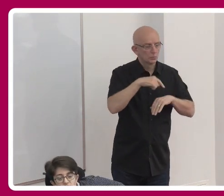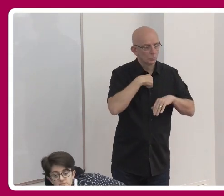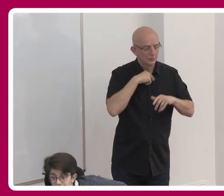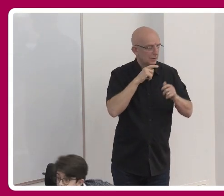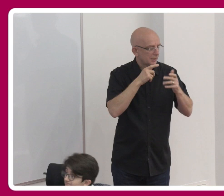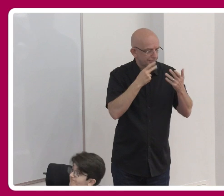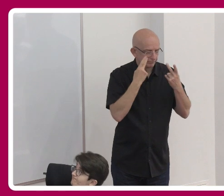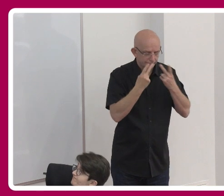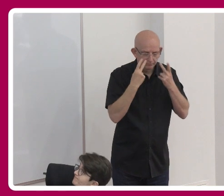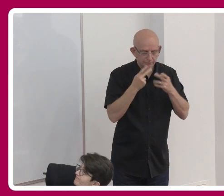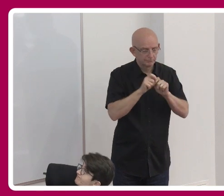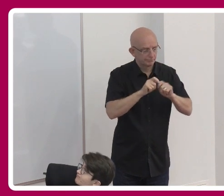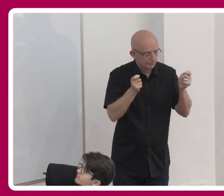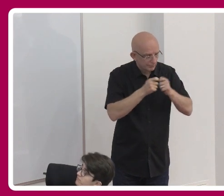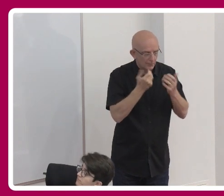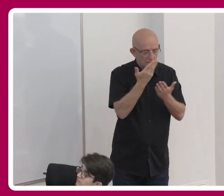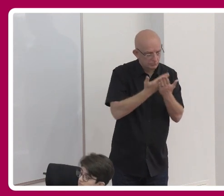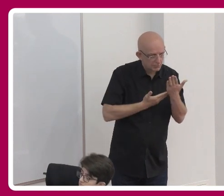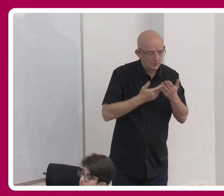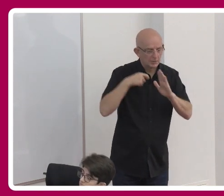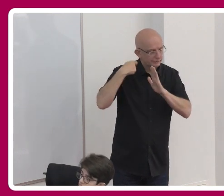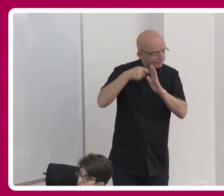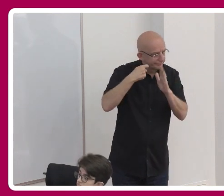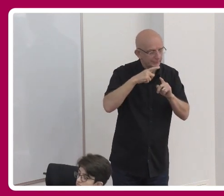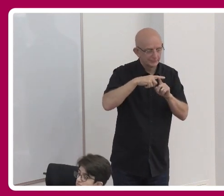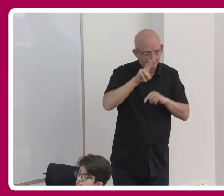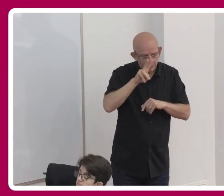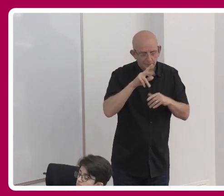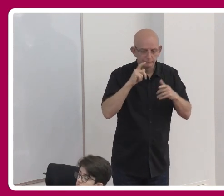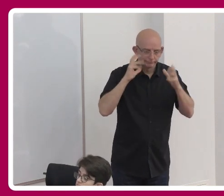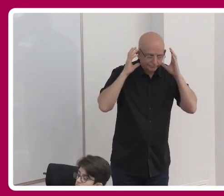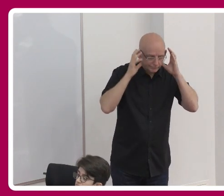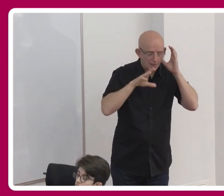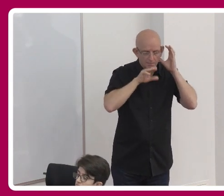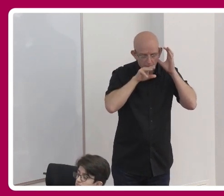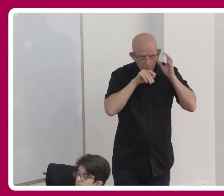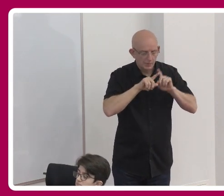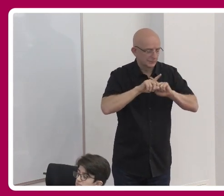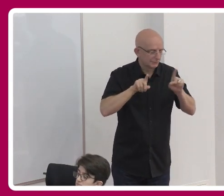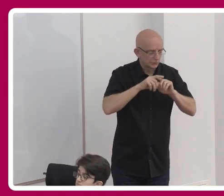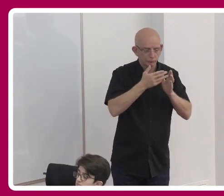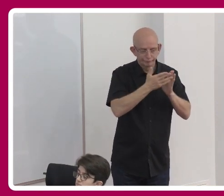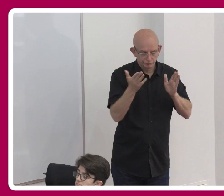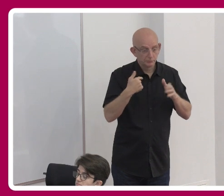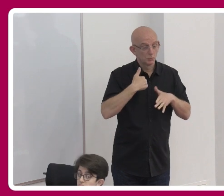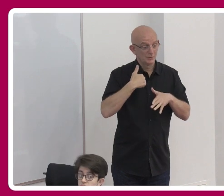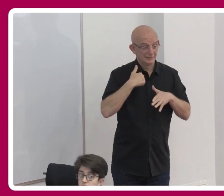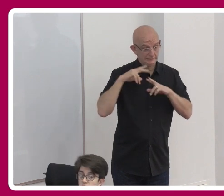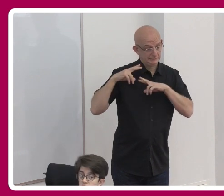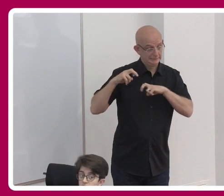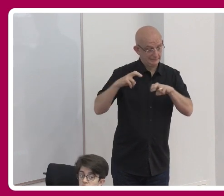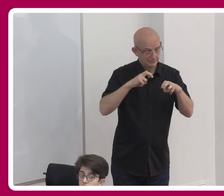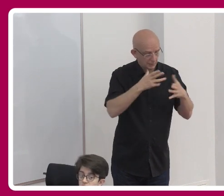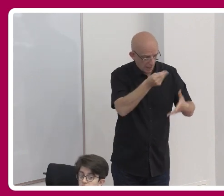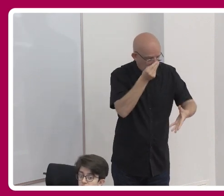this, so that was the investigate part. This is the expose part, usually through media, social media,